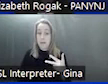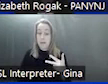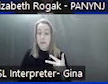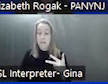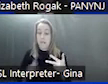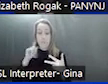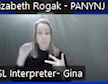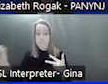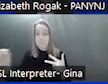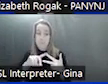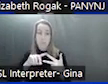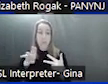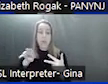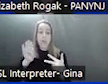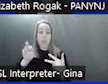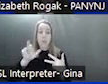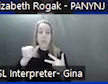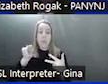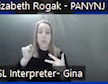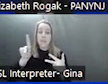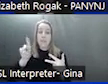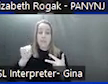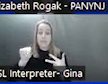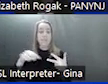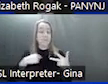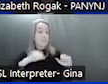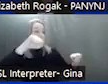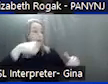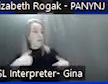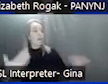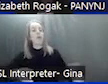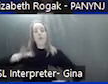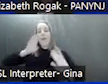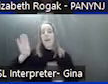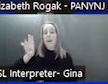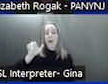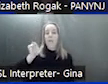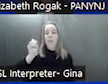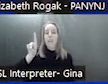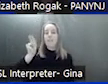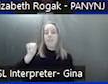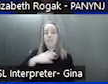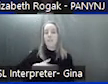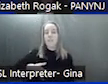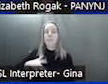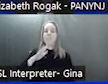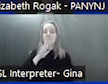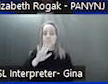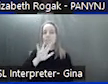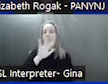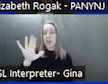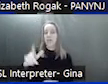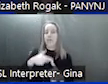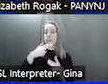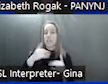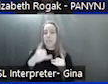Is Brendan Buchanan with us? Yes, I am. Oh, hi, Brendan. If you could please state and spell your first and last name for us,